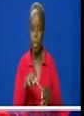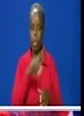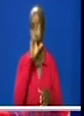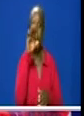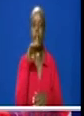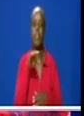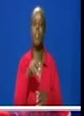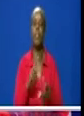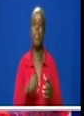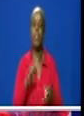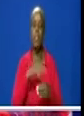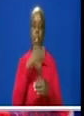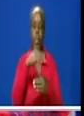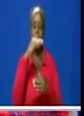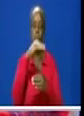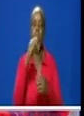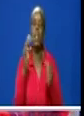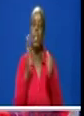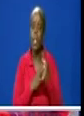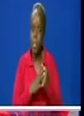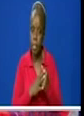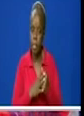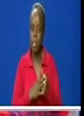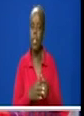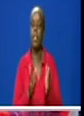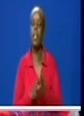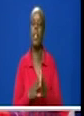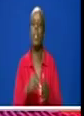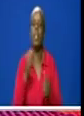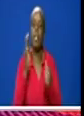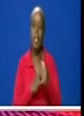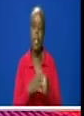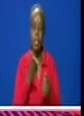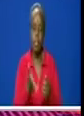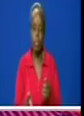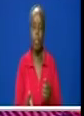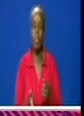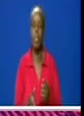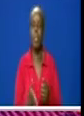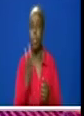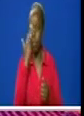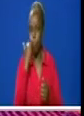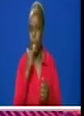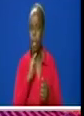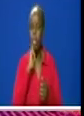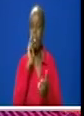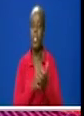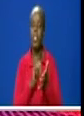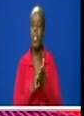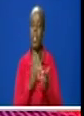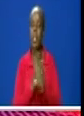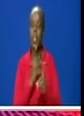We've stacked 8 boxes here, mm-hmm, and 8 cubes here. Mm-hmm. And why is it that they take